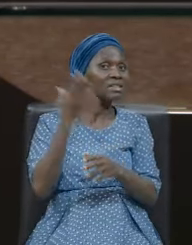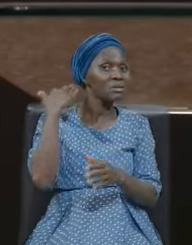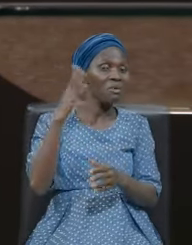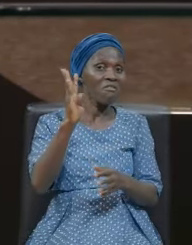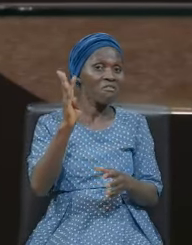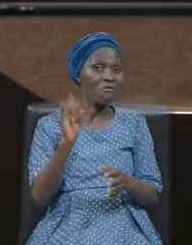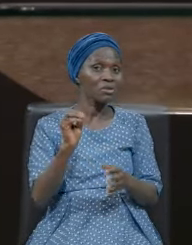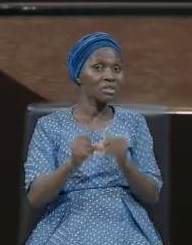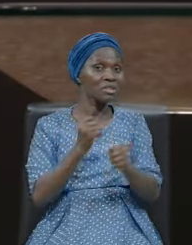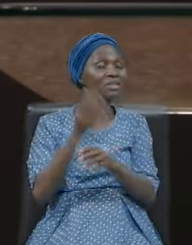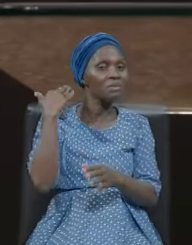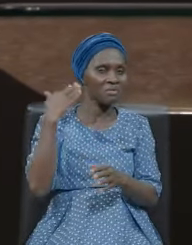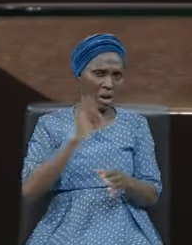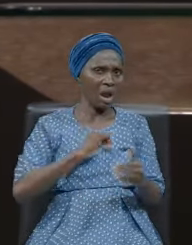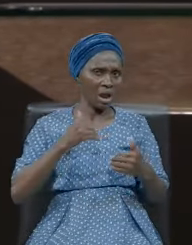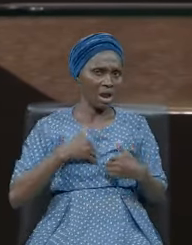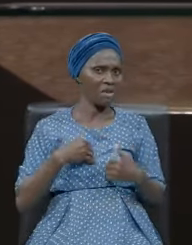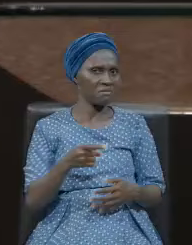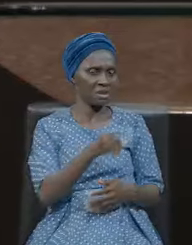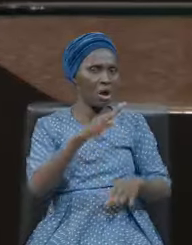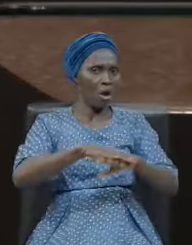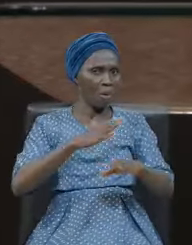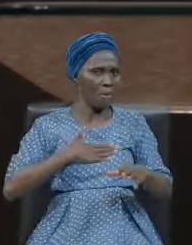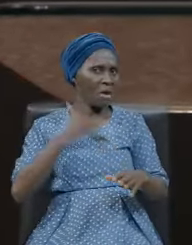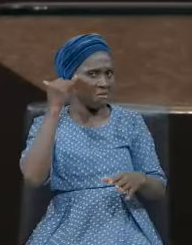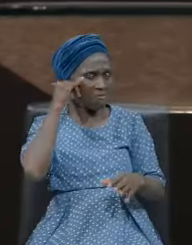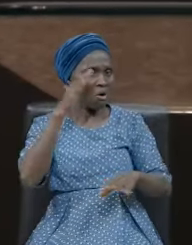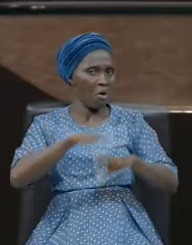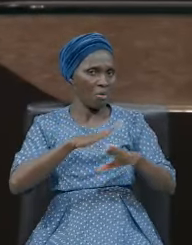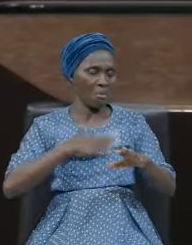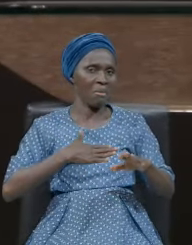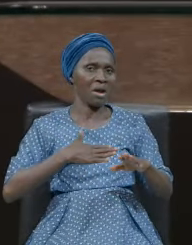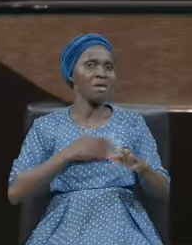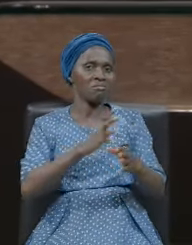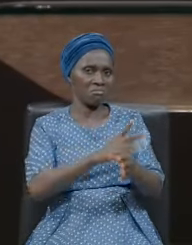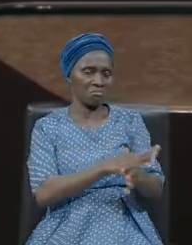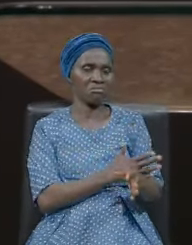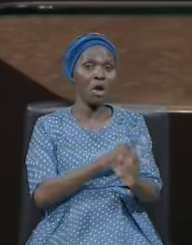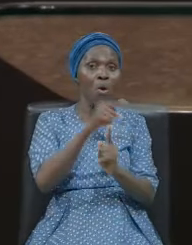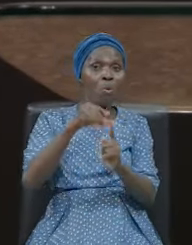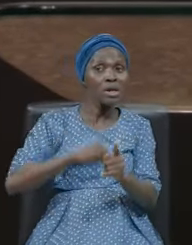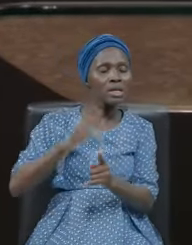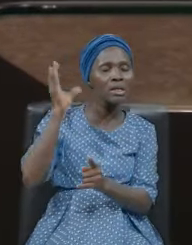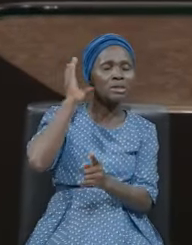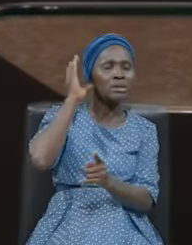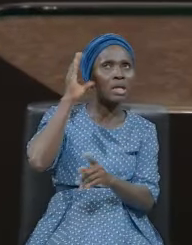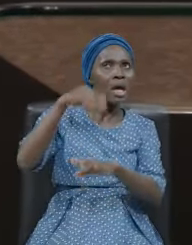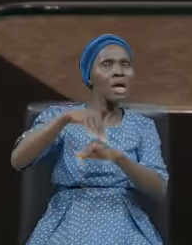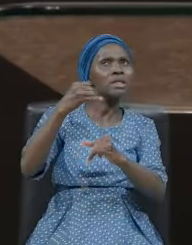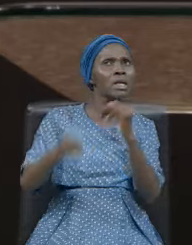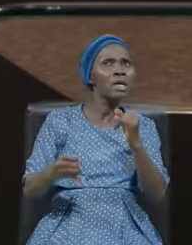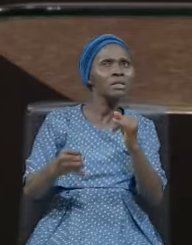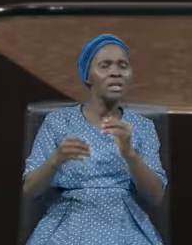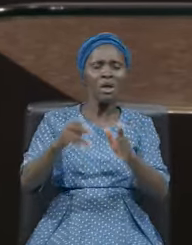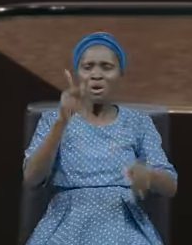my system, on my iPhone. And when I listen, at the end, the people pray.